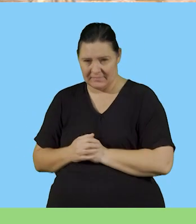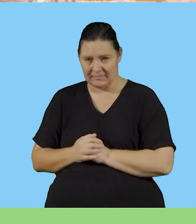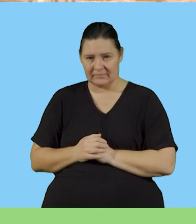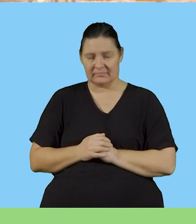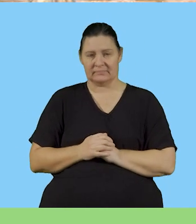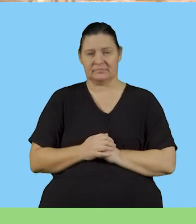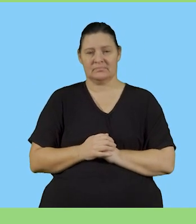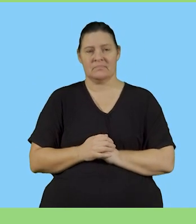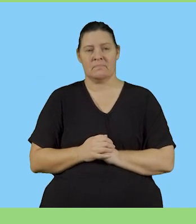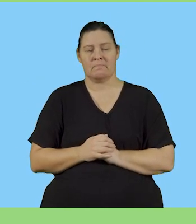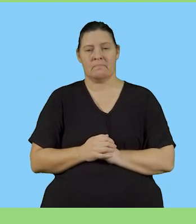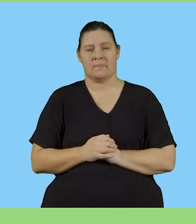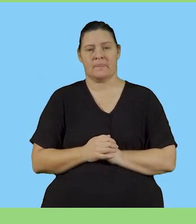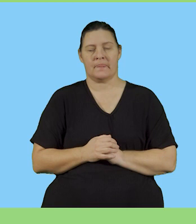place.